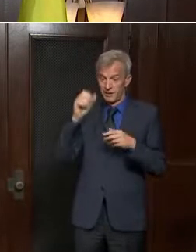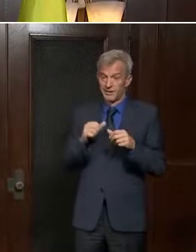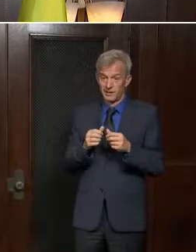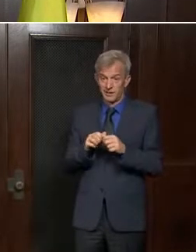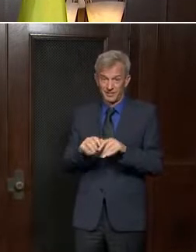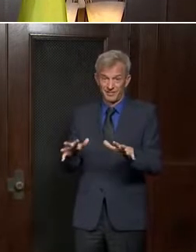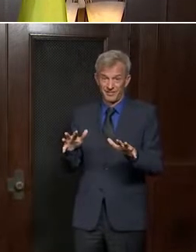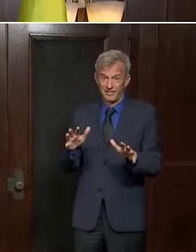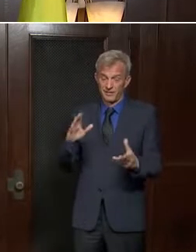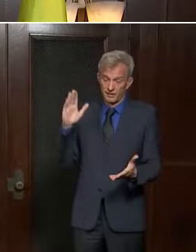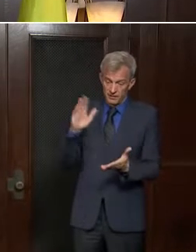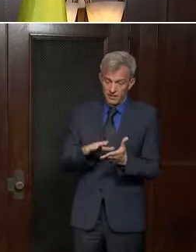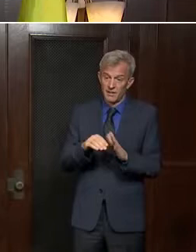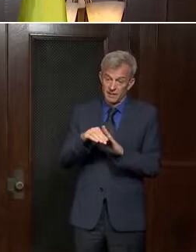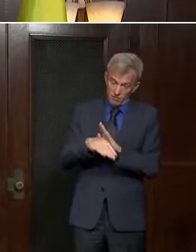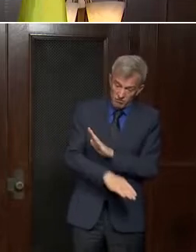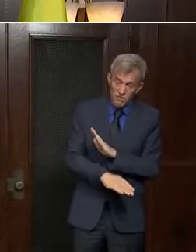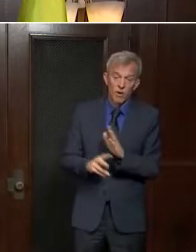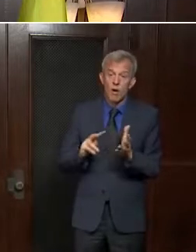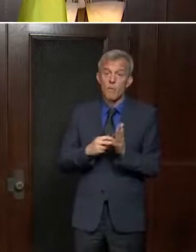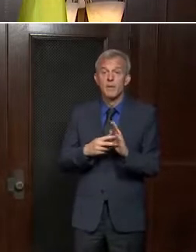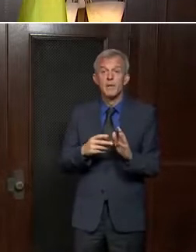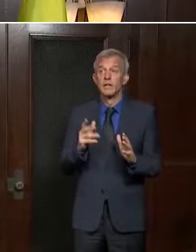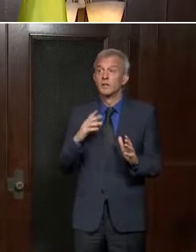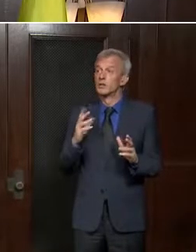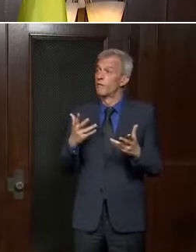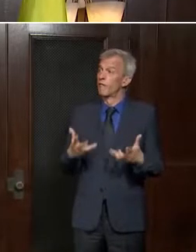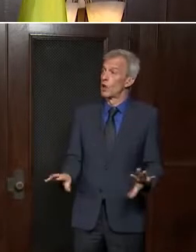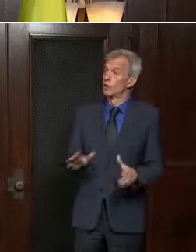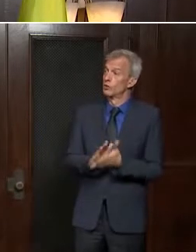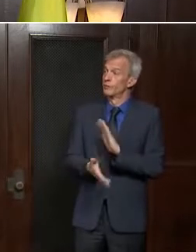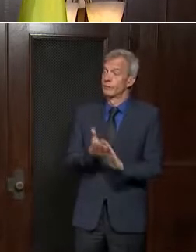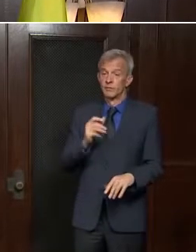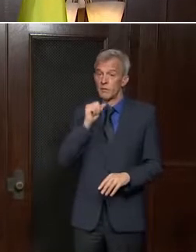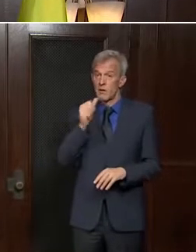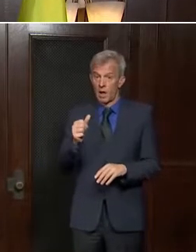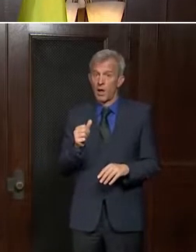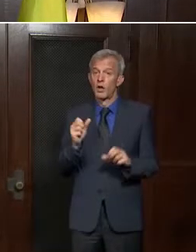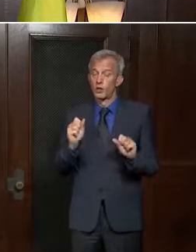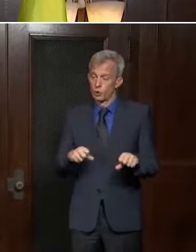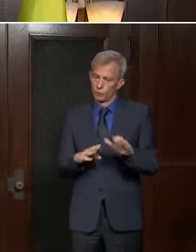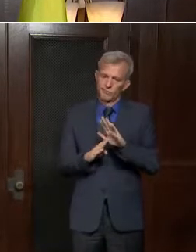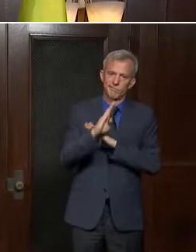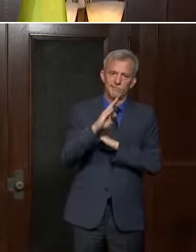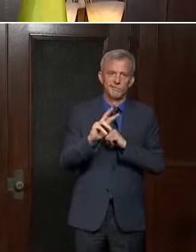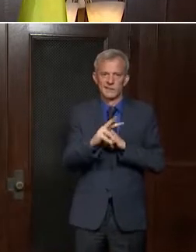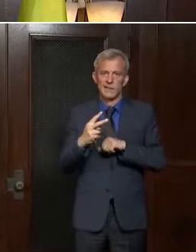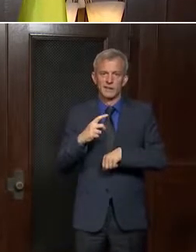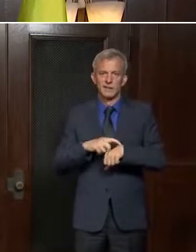who don't contract COVID-19. Wuhan was the first place that had to deal with